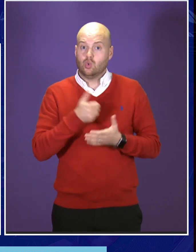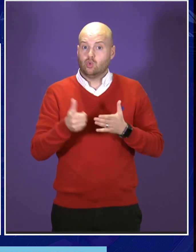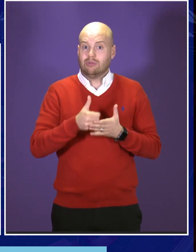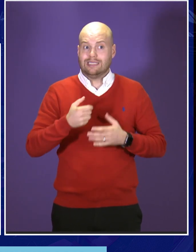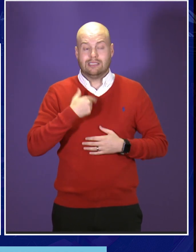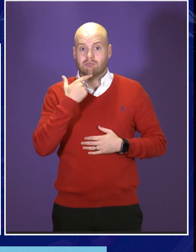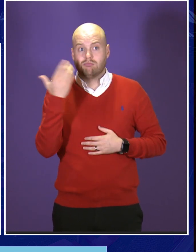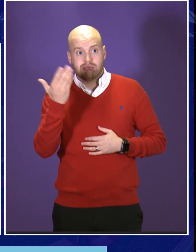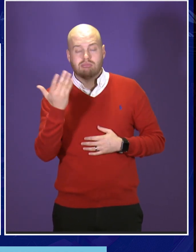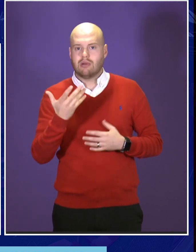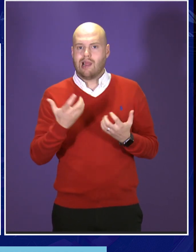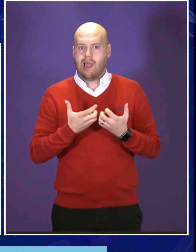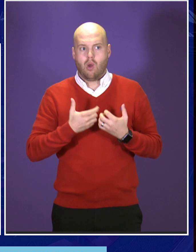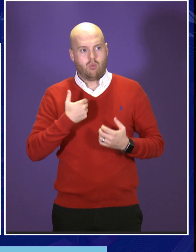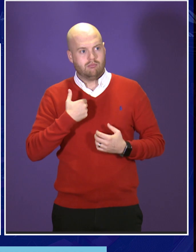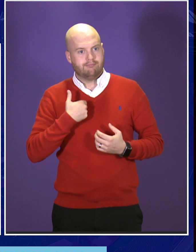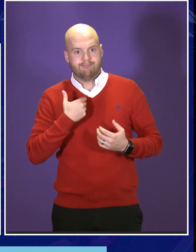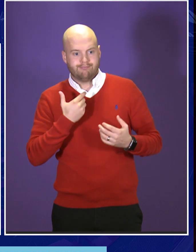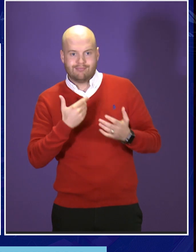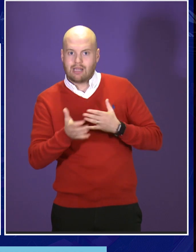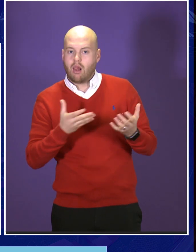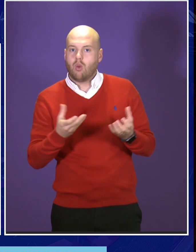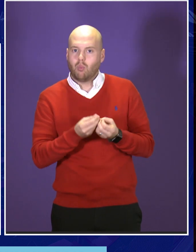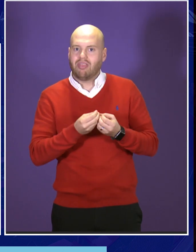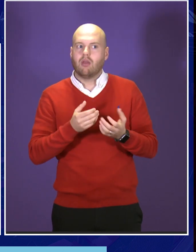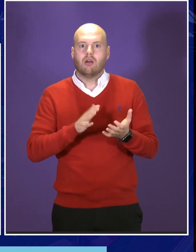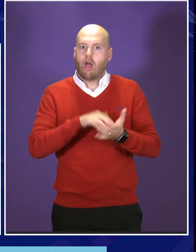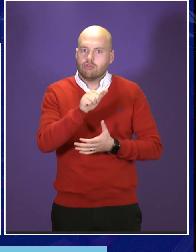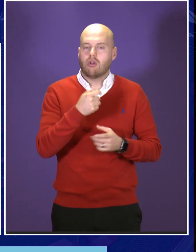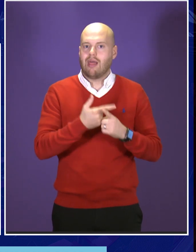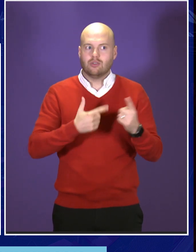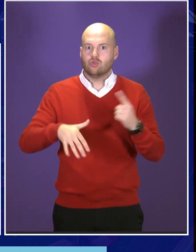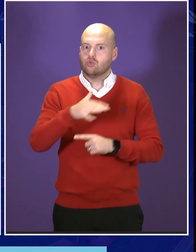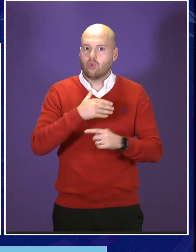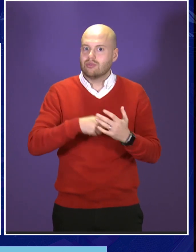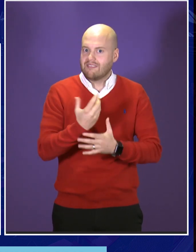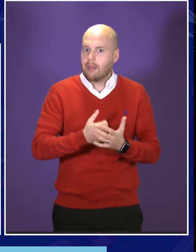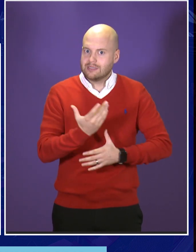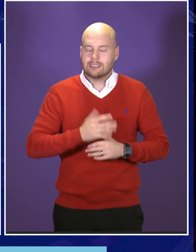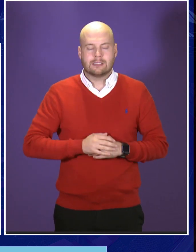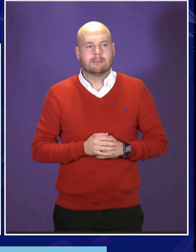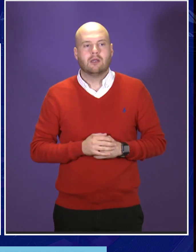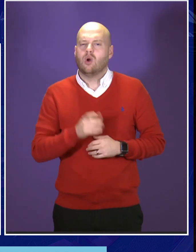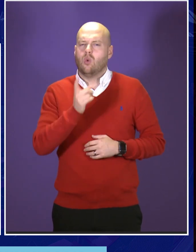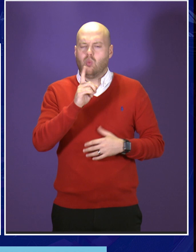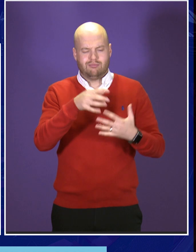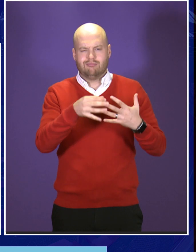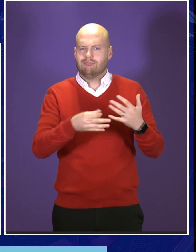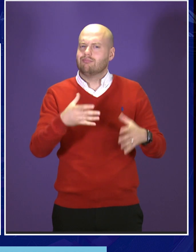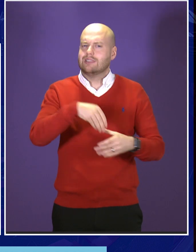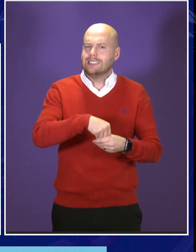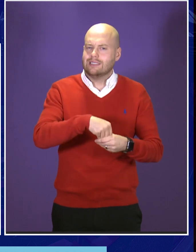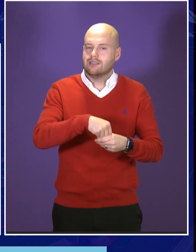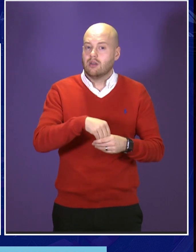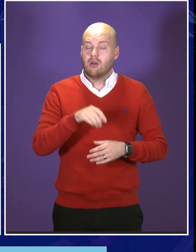development, and many other elements that make the success necessary. Yet all I have to do is introduce the